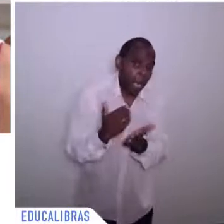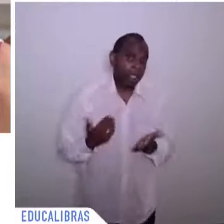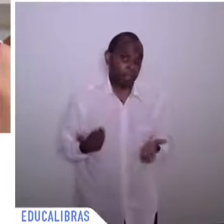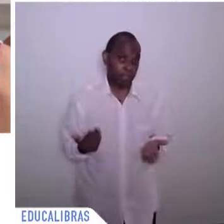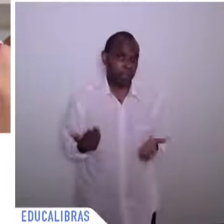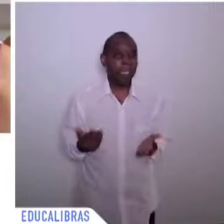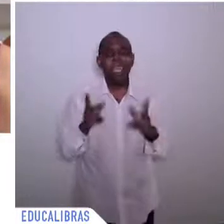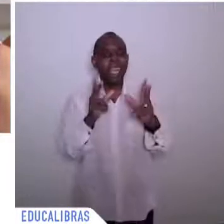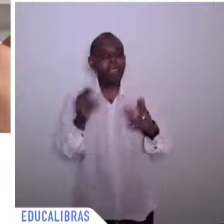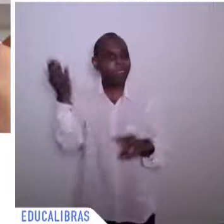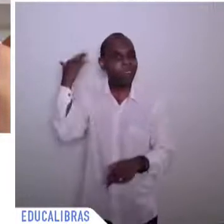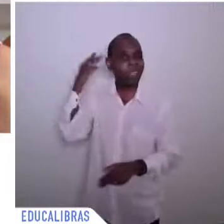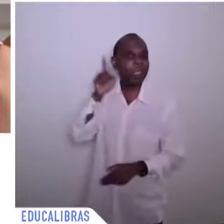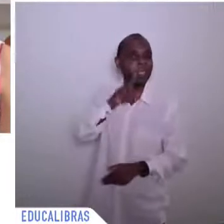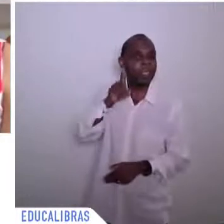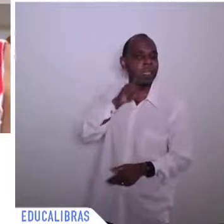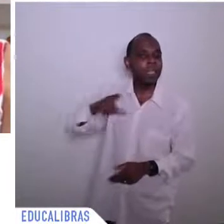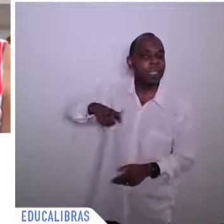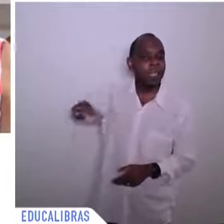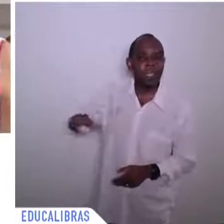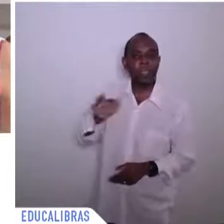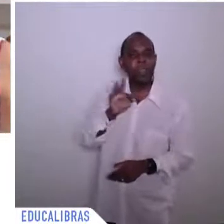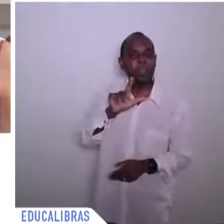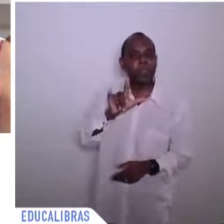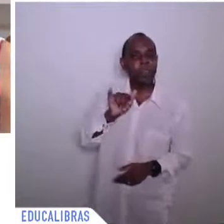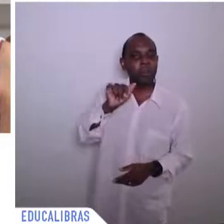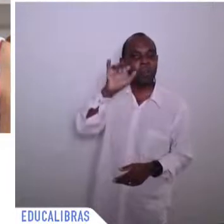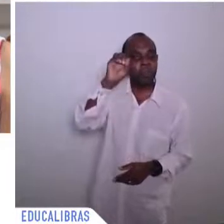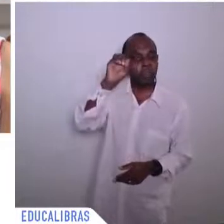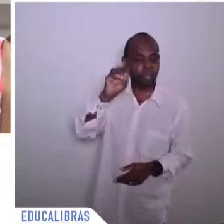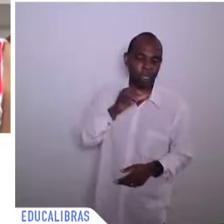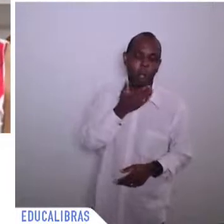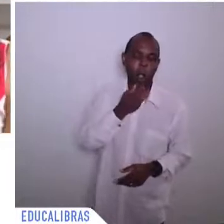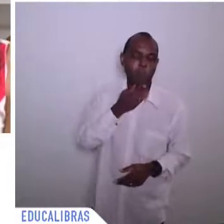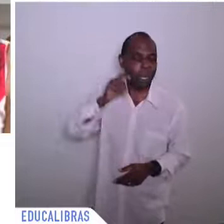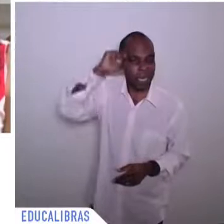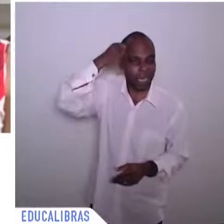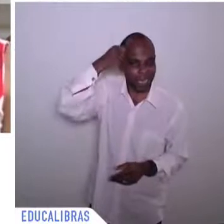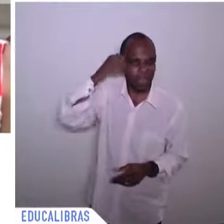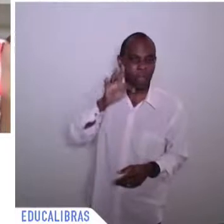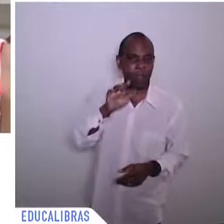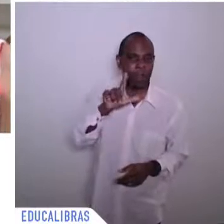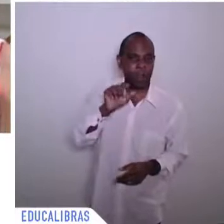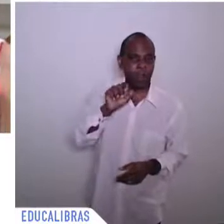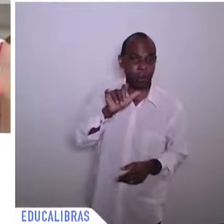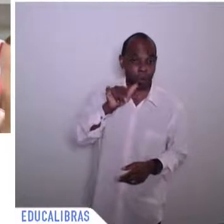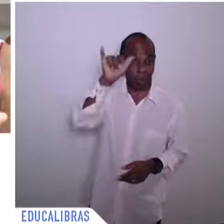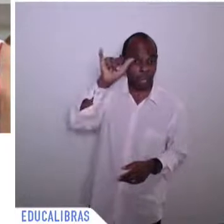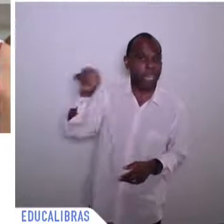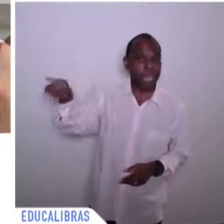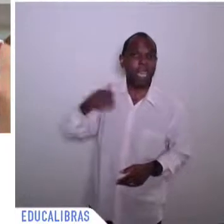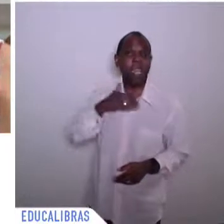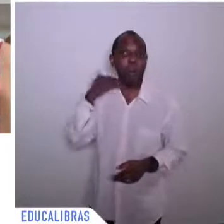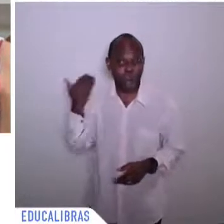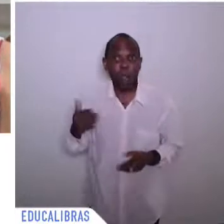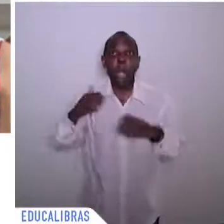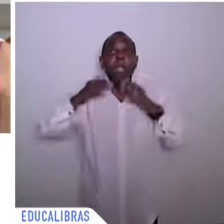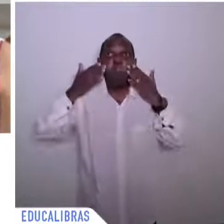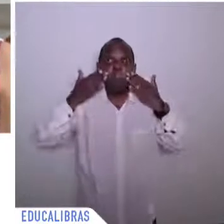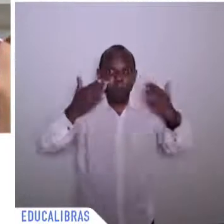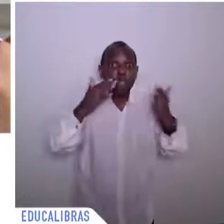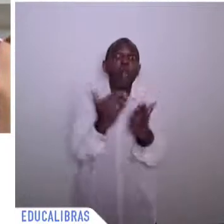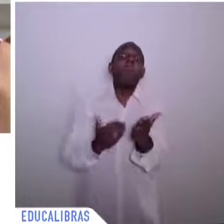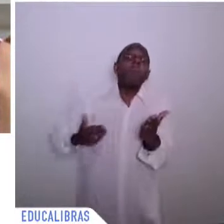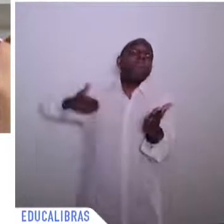example, you to have this movement, you need external influence, such as the